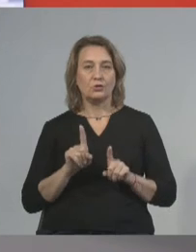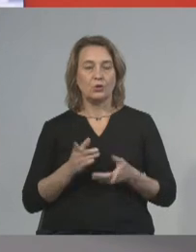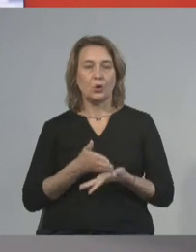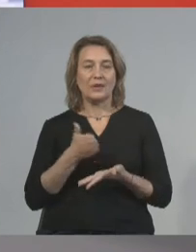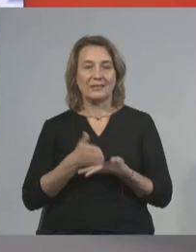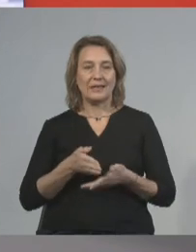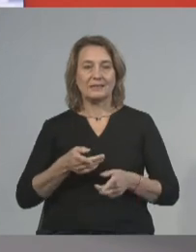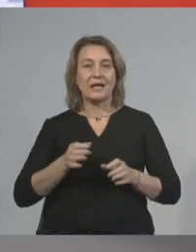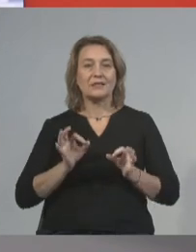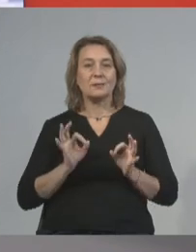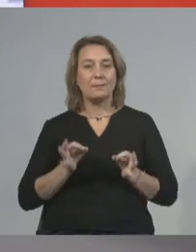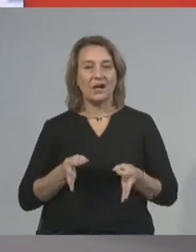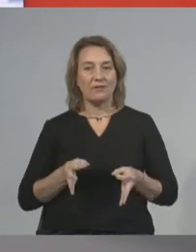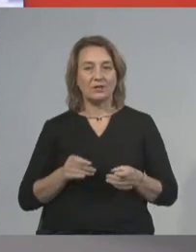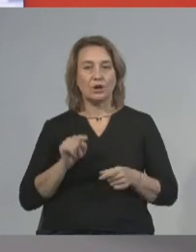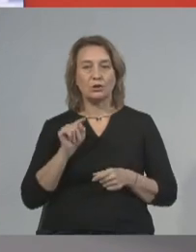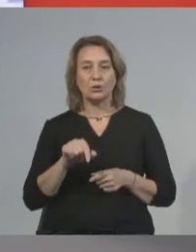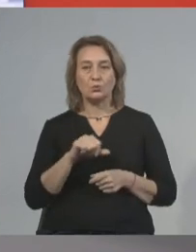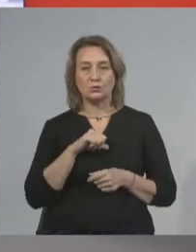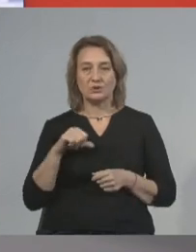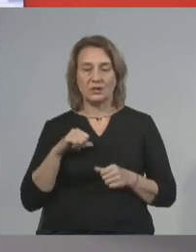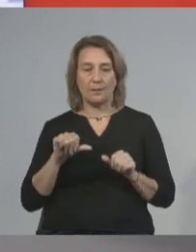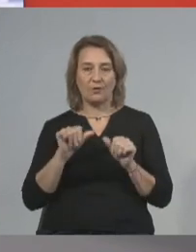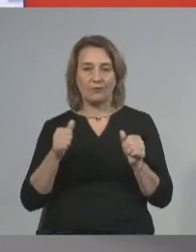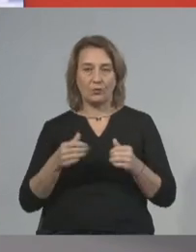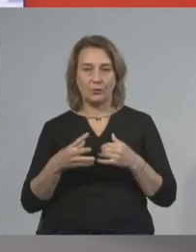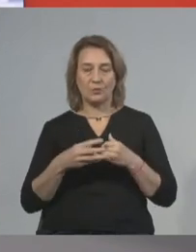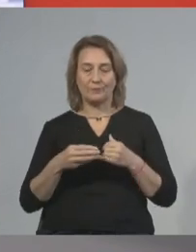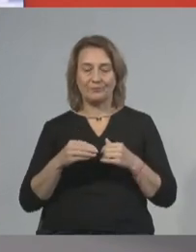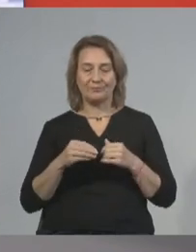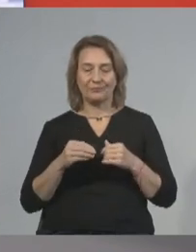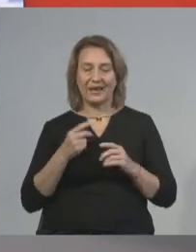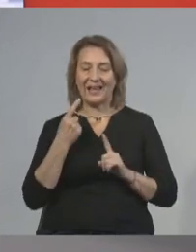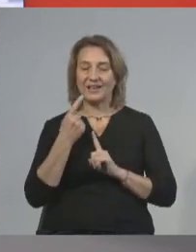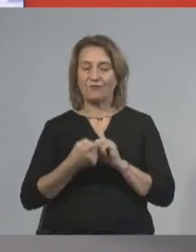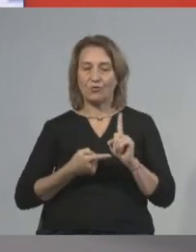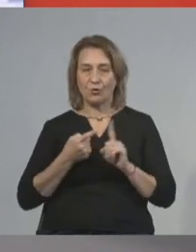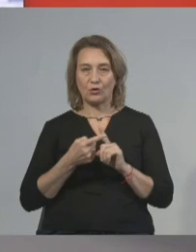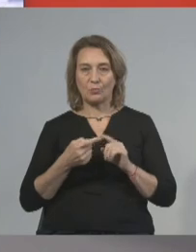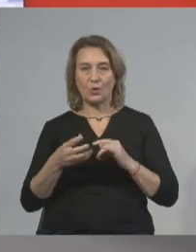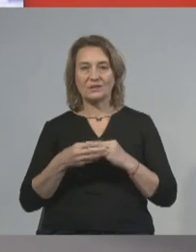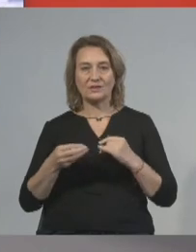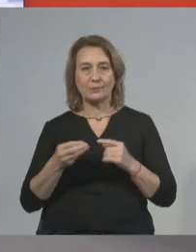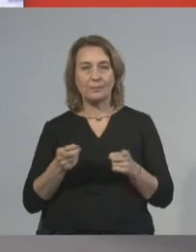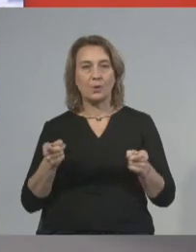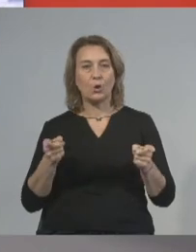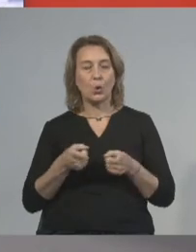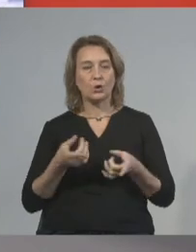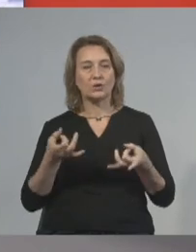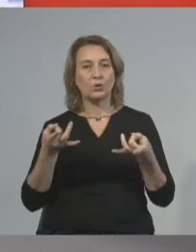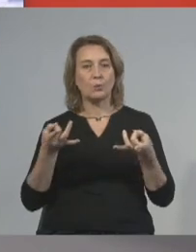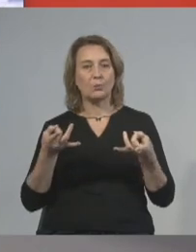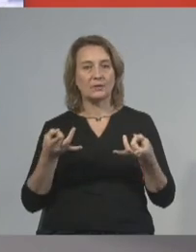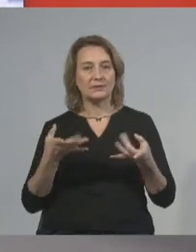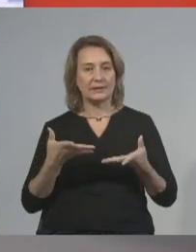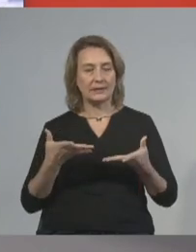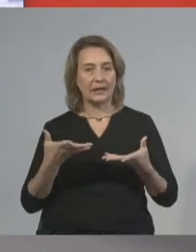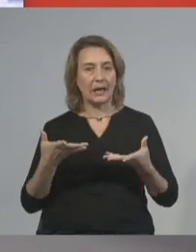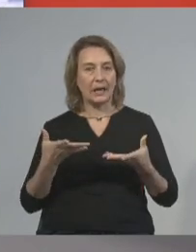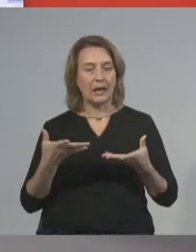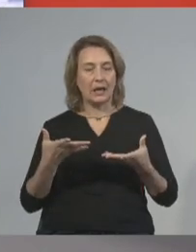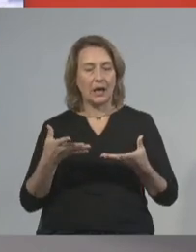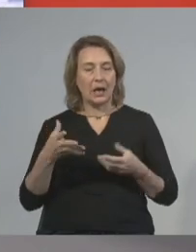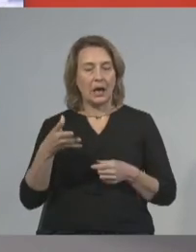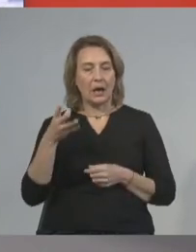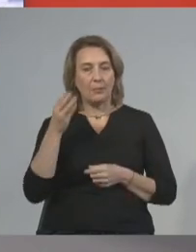simple words the reform the land reform of or like the land